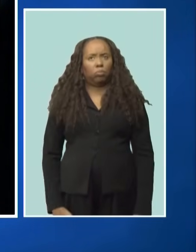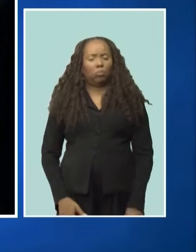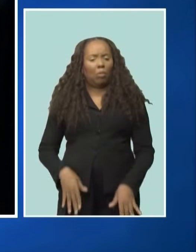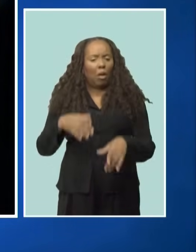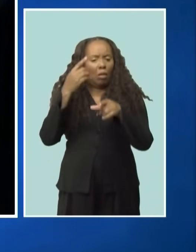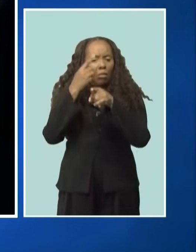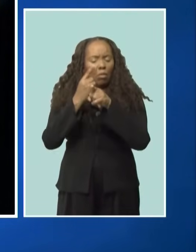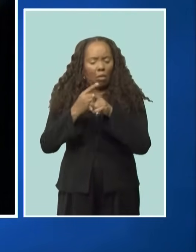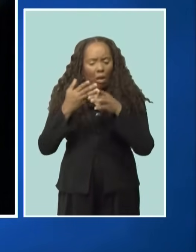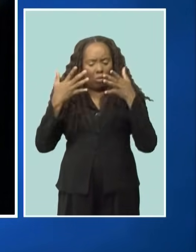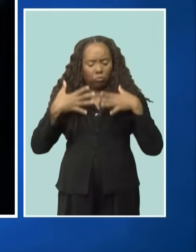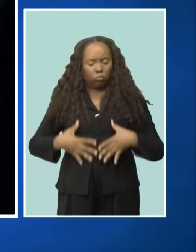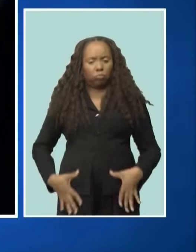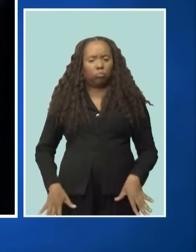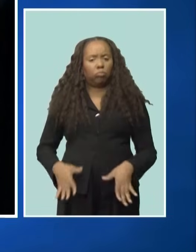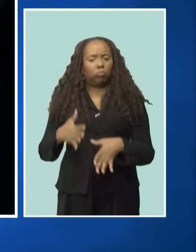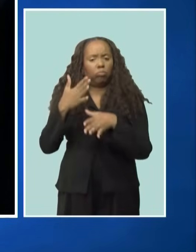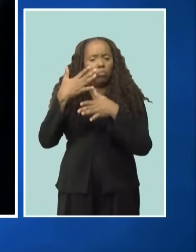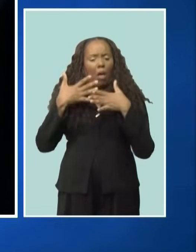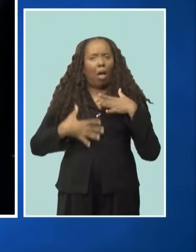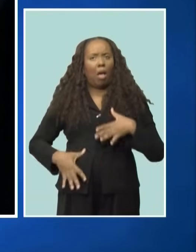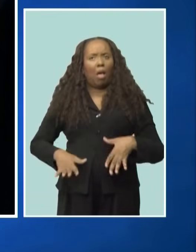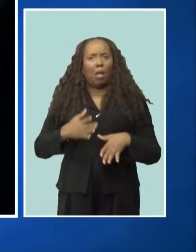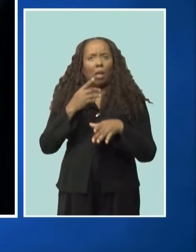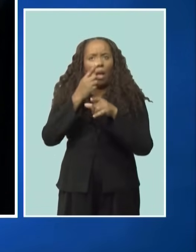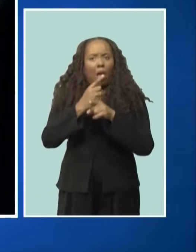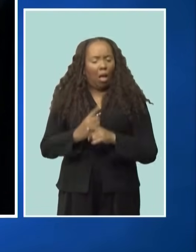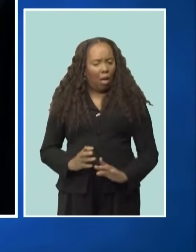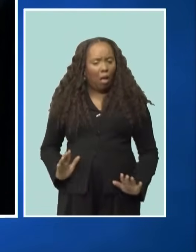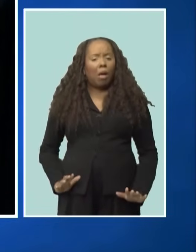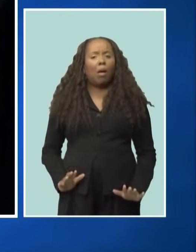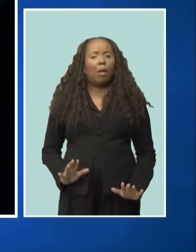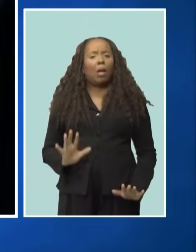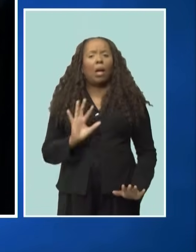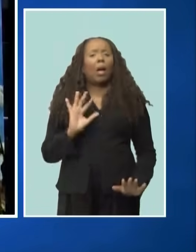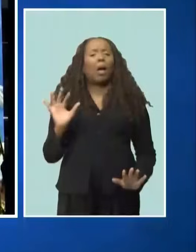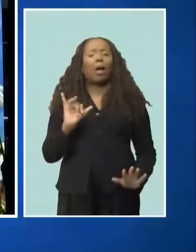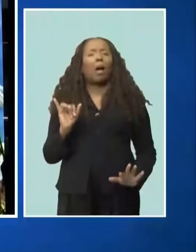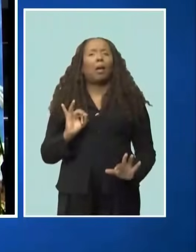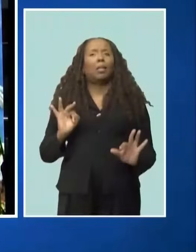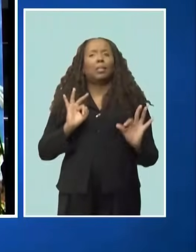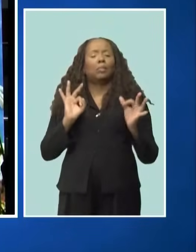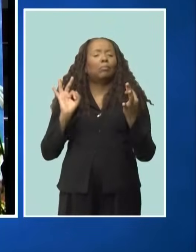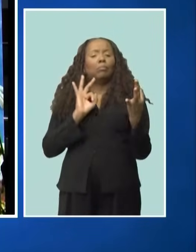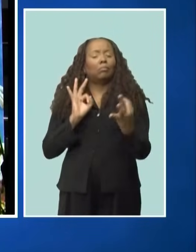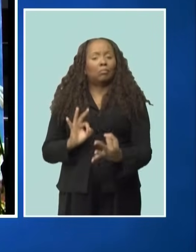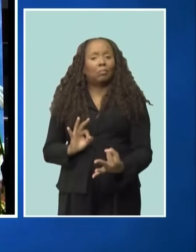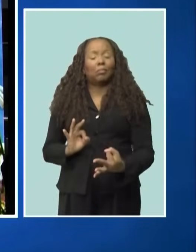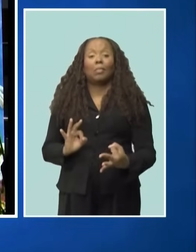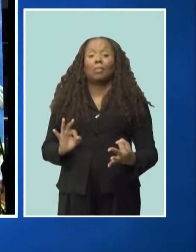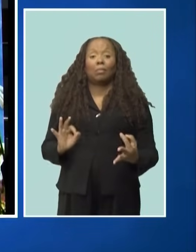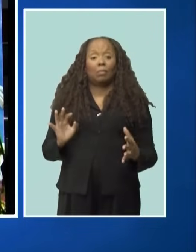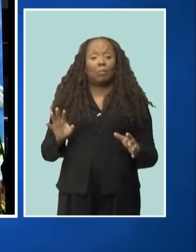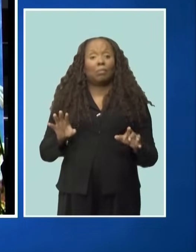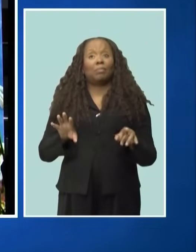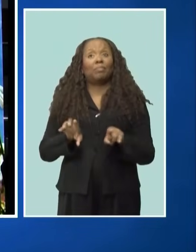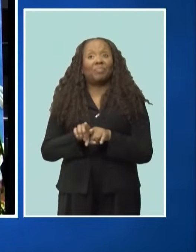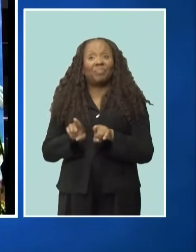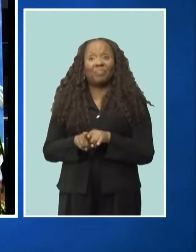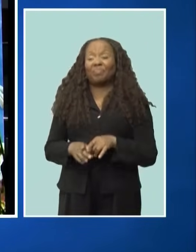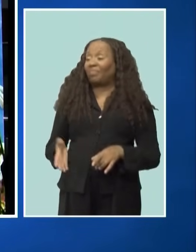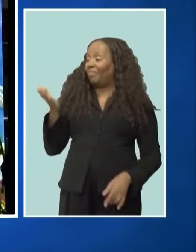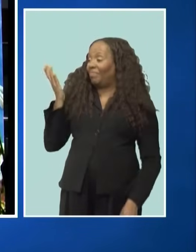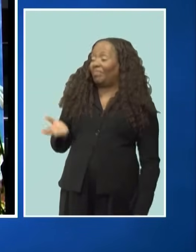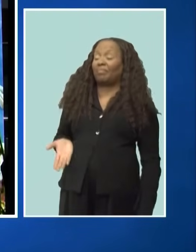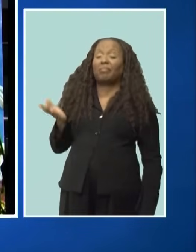carried himself with the ear of a fashionista. All this added to the aura of Jonathan Chase, and it